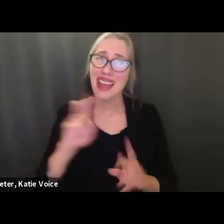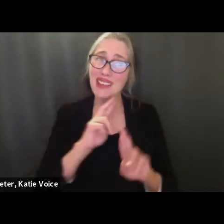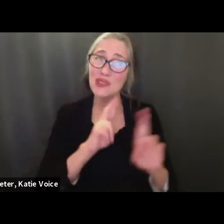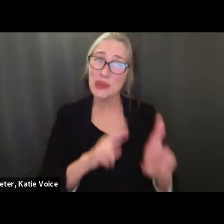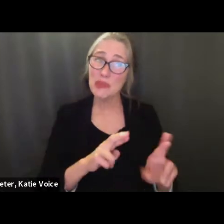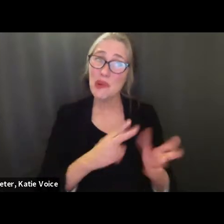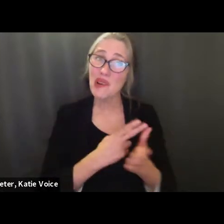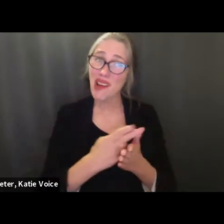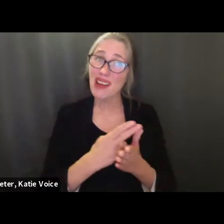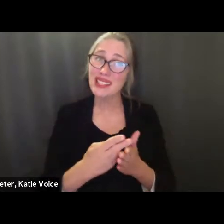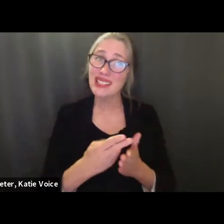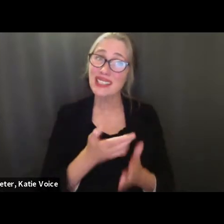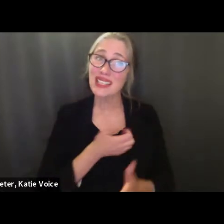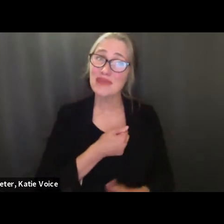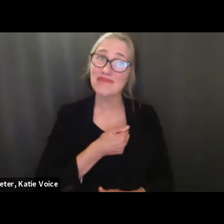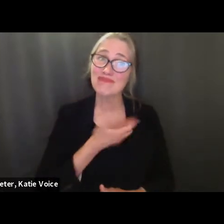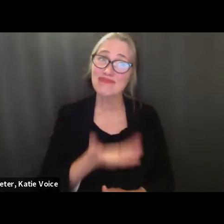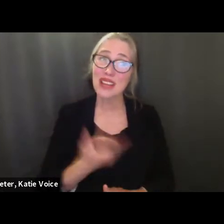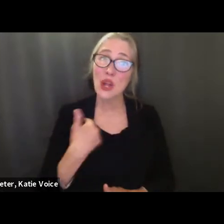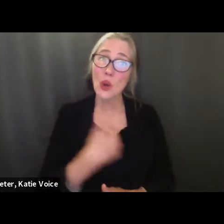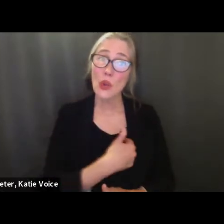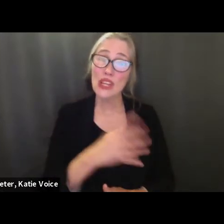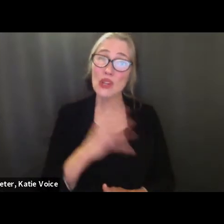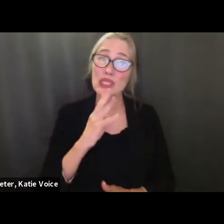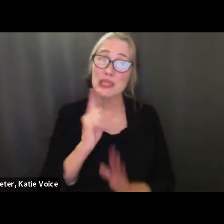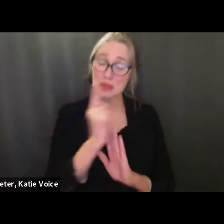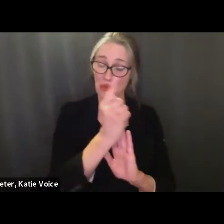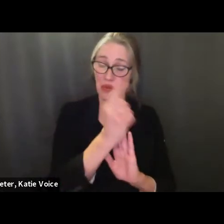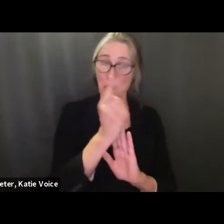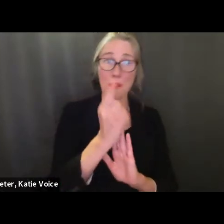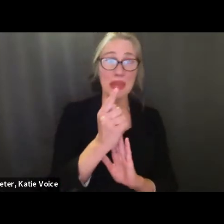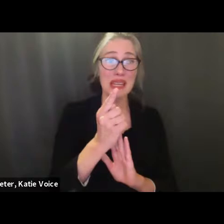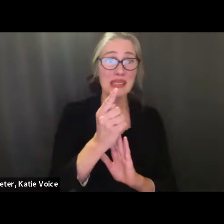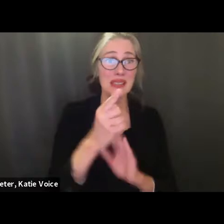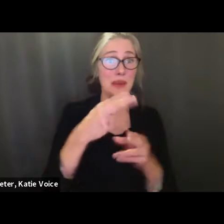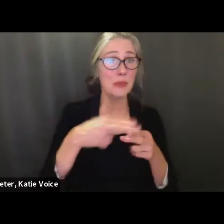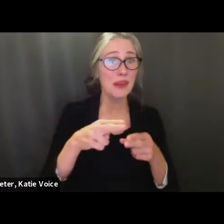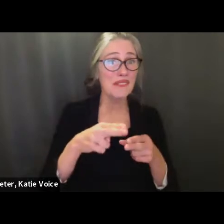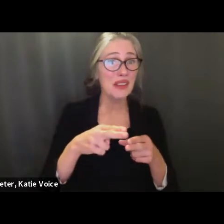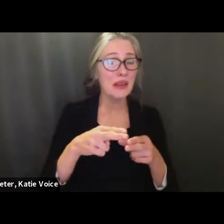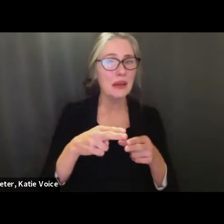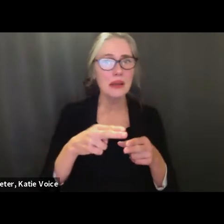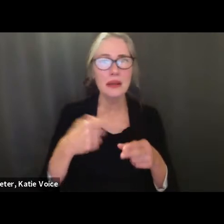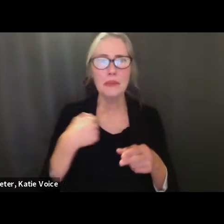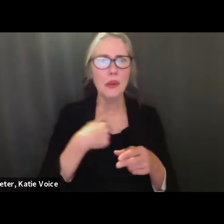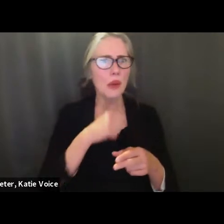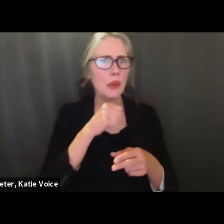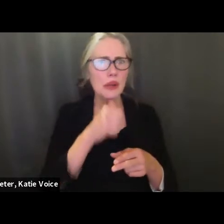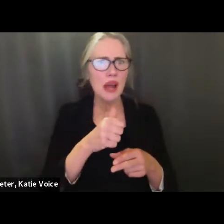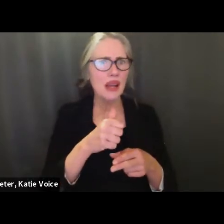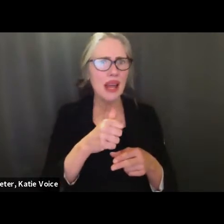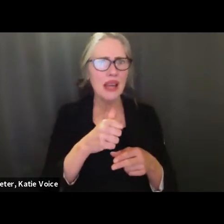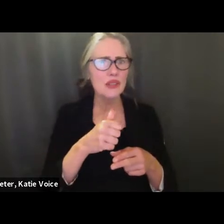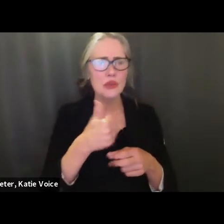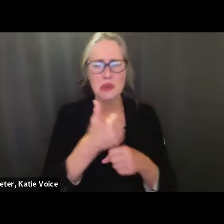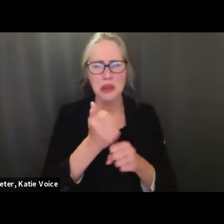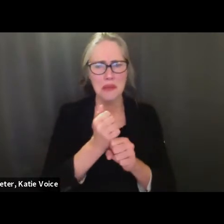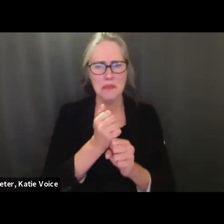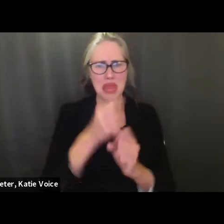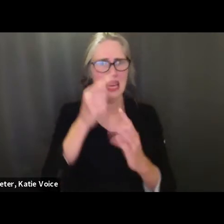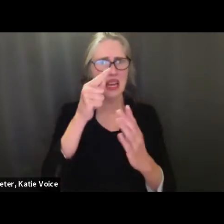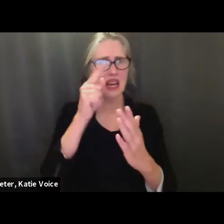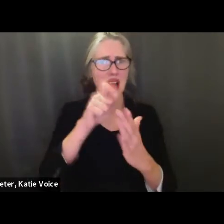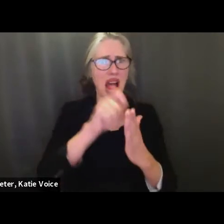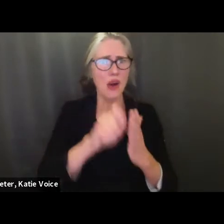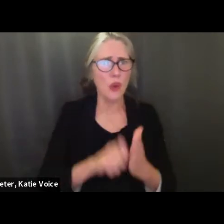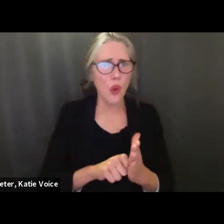say, we were allowed to speak for a minute, but we weren't really allowed to even make up our own goals. The goals were